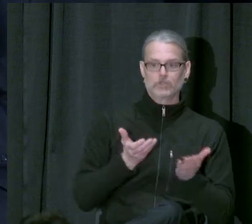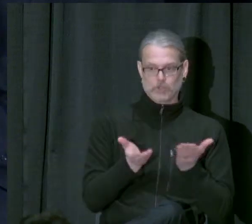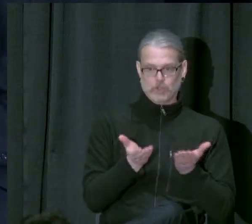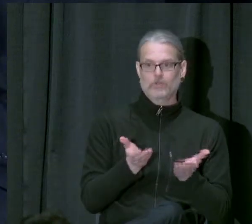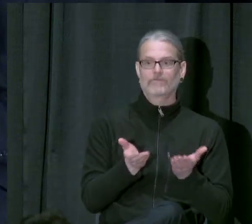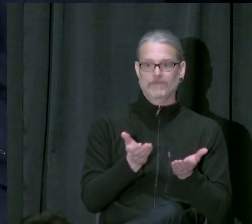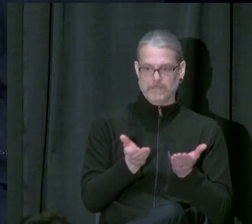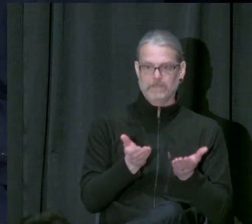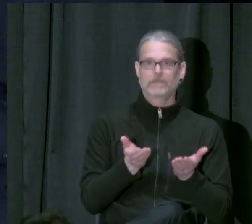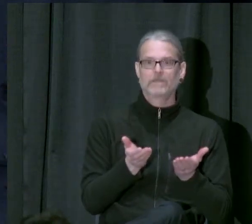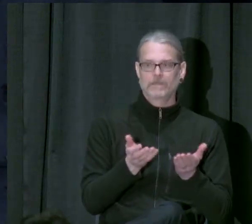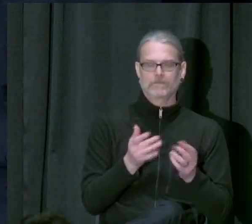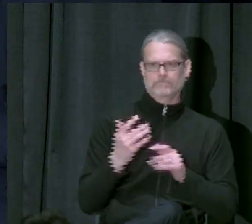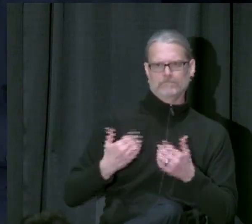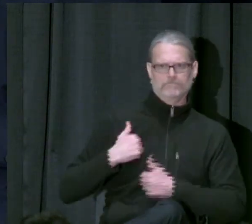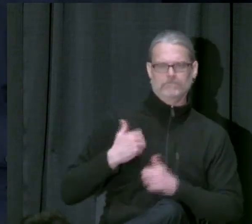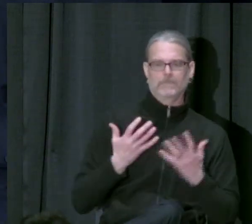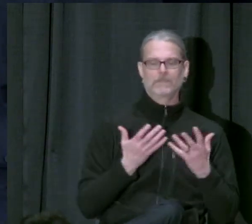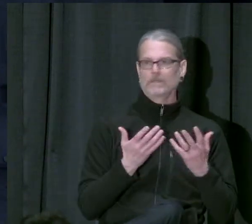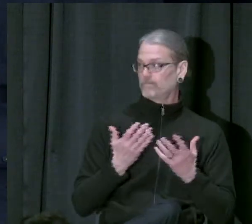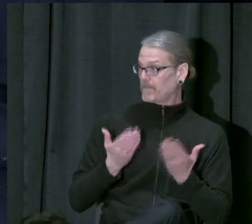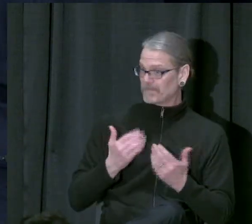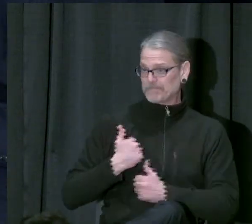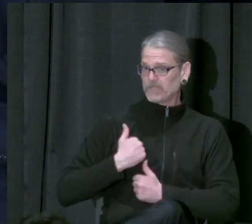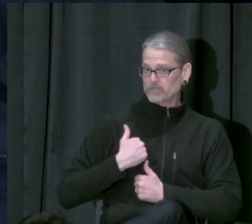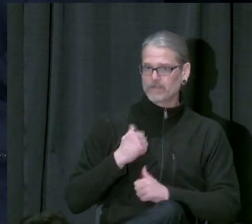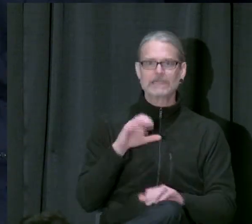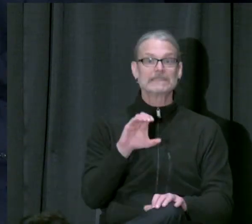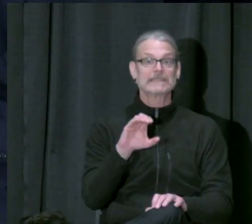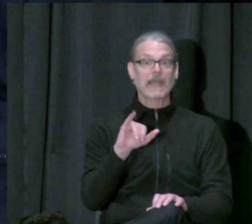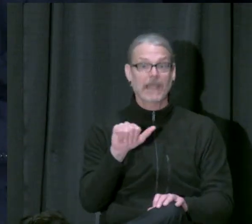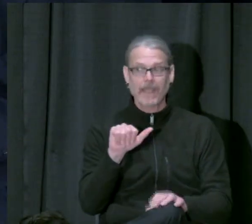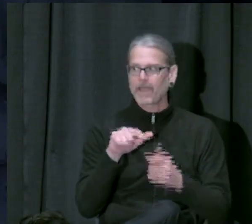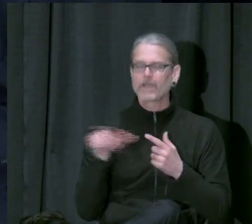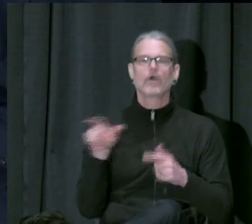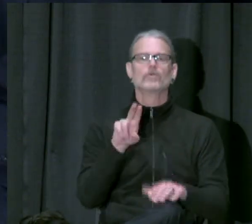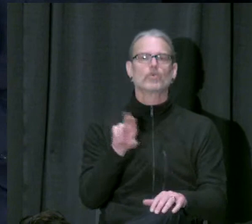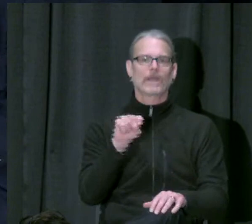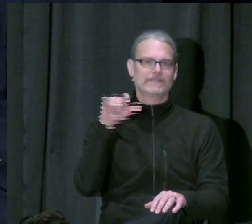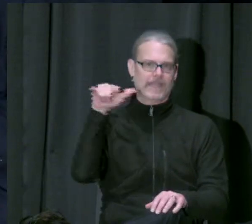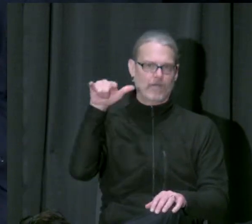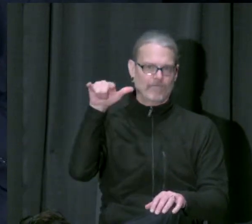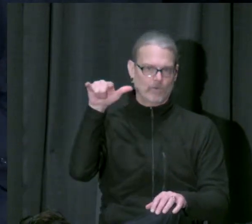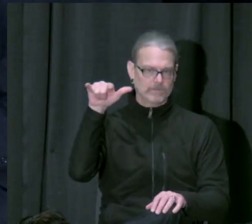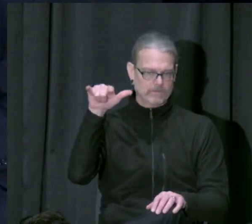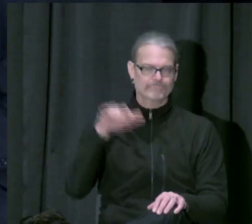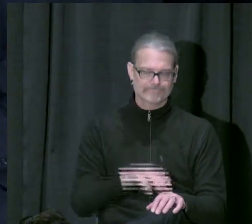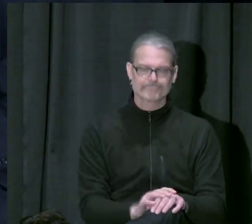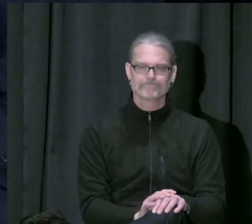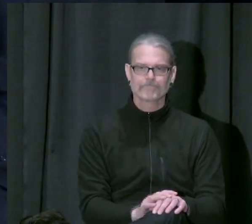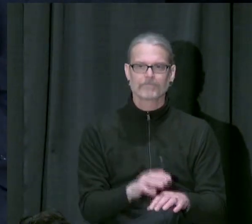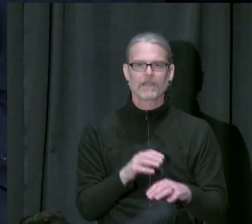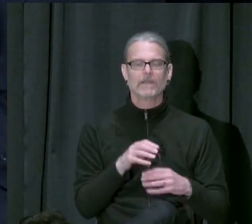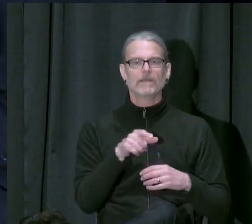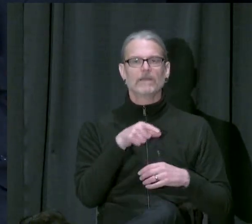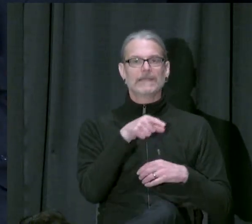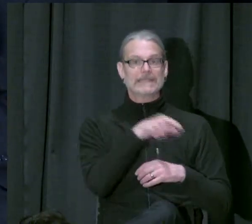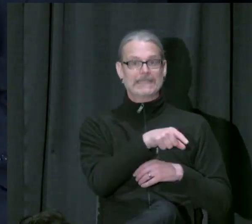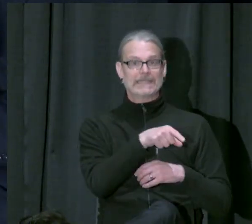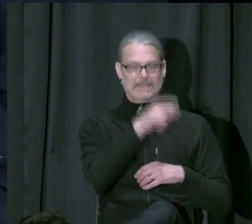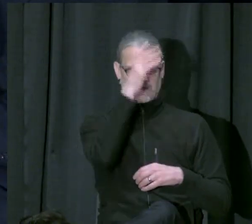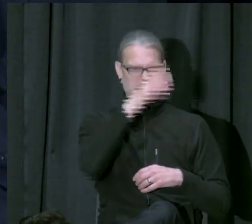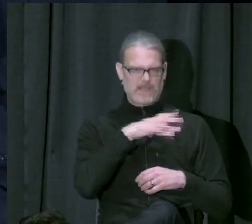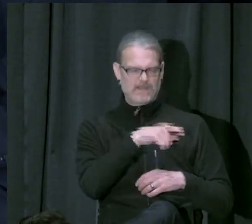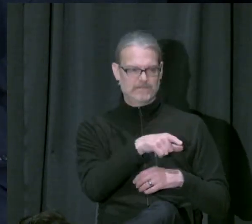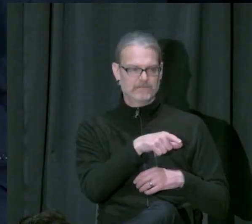in a lot of different capacities. I don't know if he was military, but also CIA. United States Air Force. And Air Force. And he has worked,